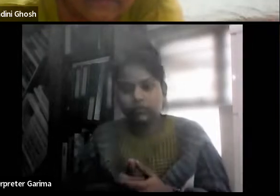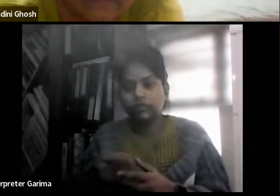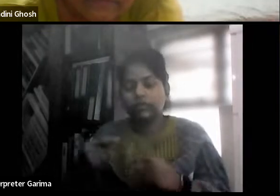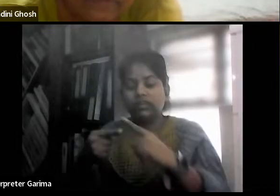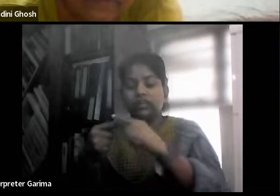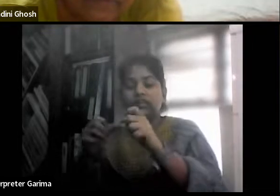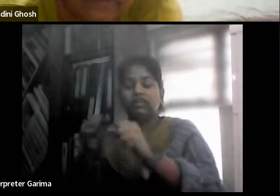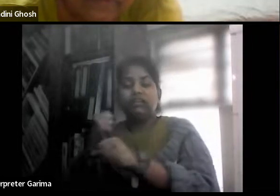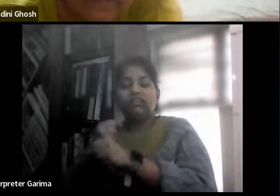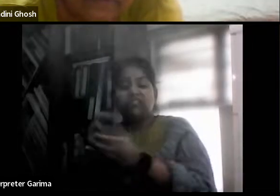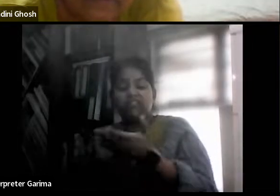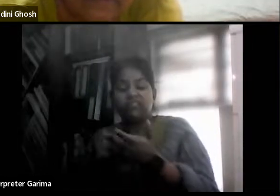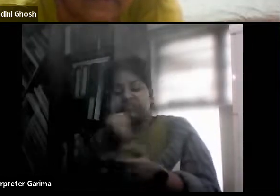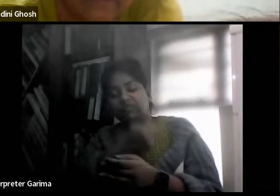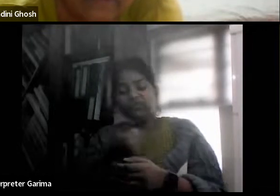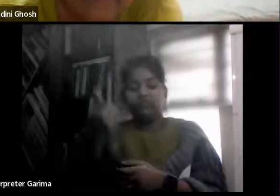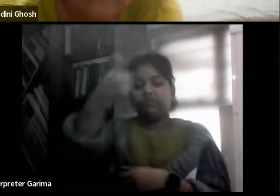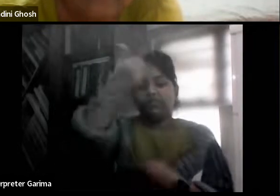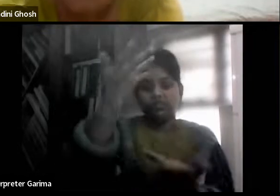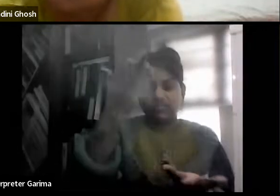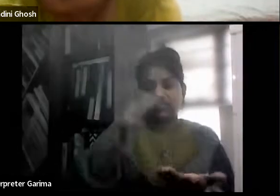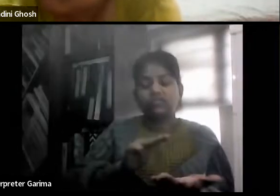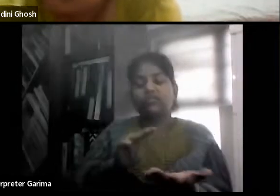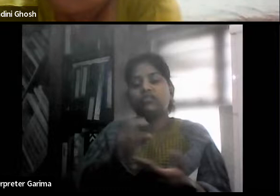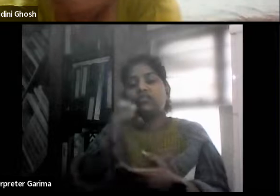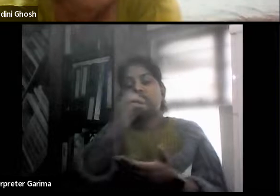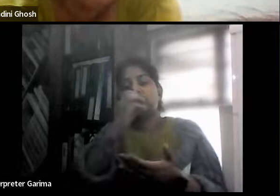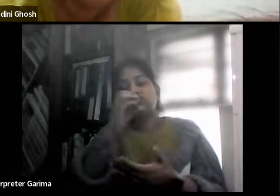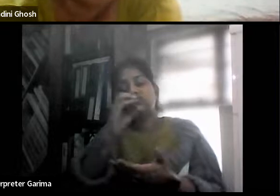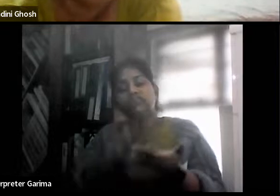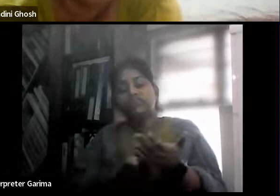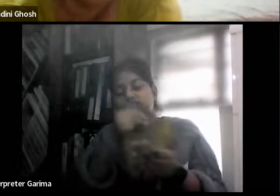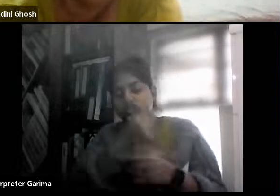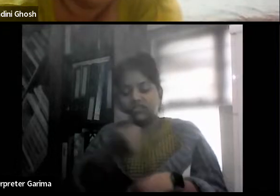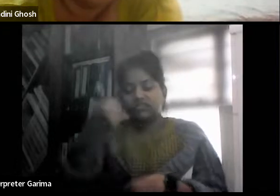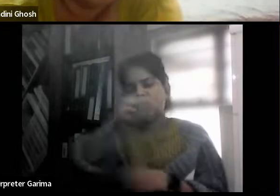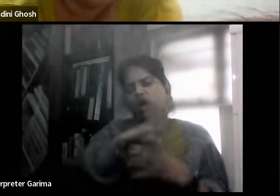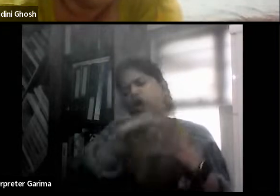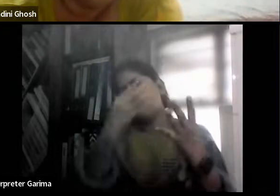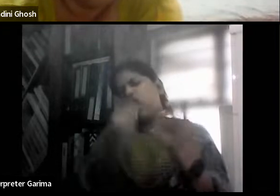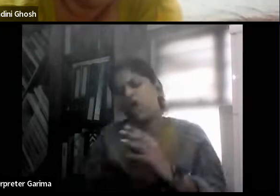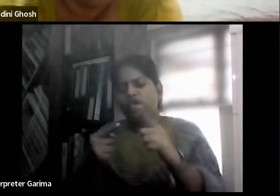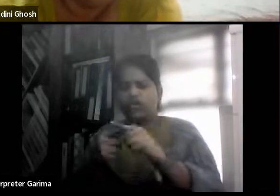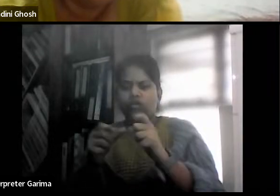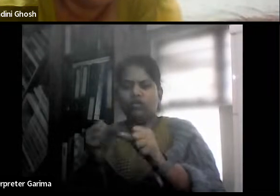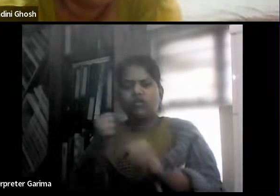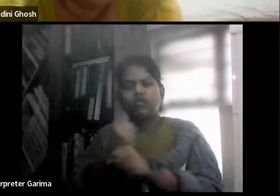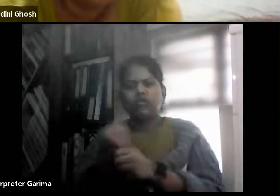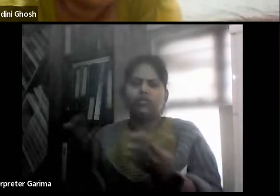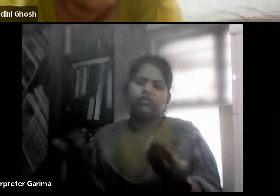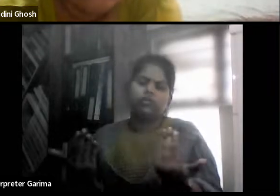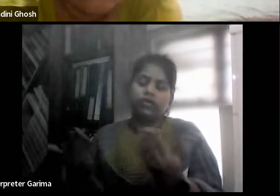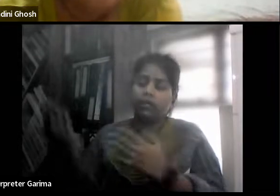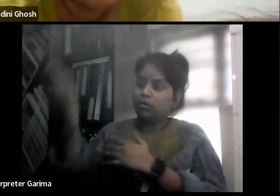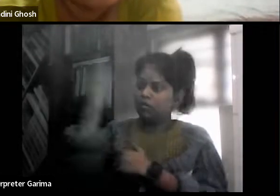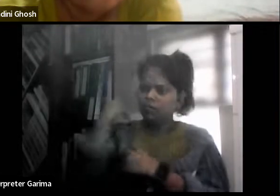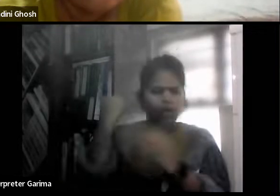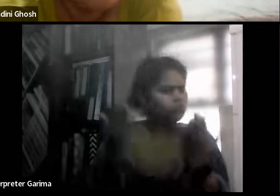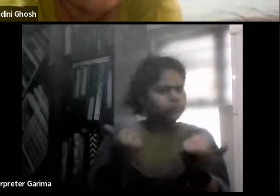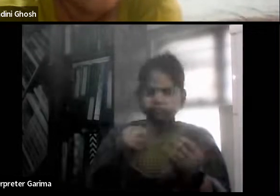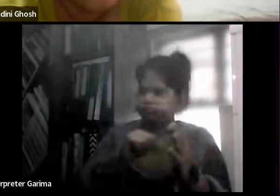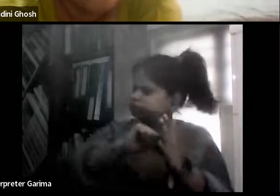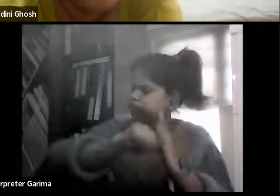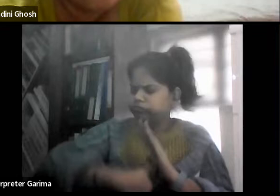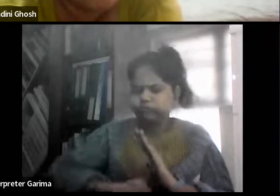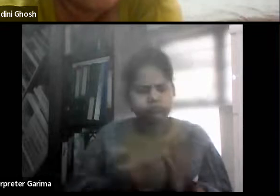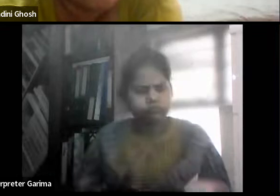minister, they tagged the minister, they tagged everybody. They could do that. Earlier it was not possible, right? Because at